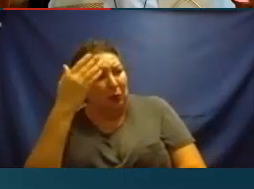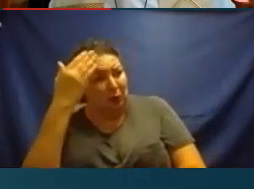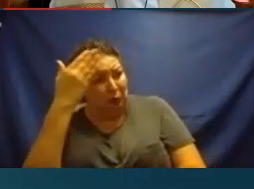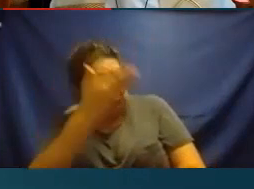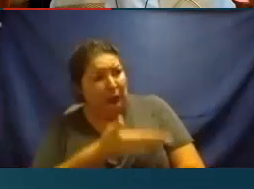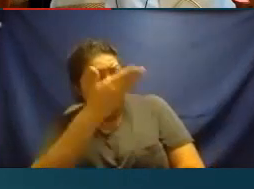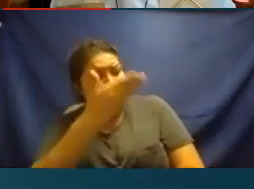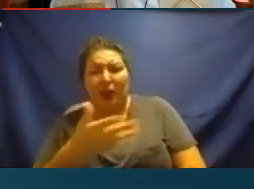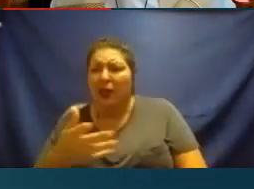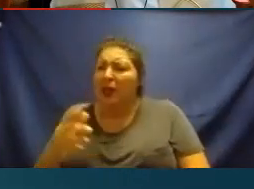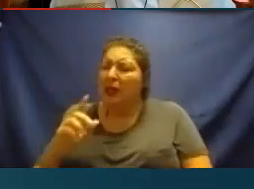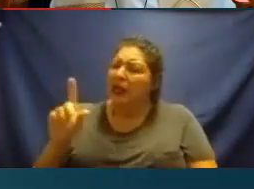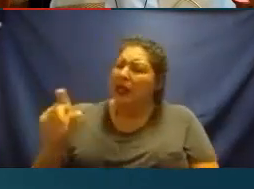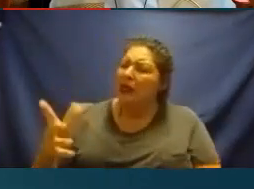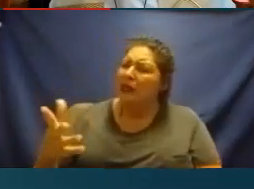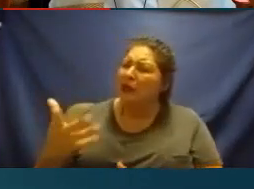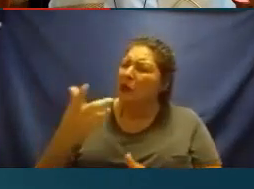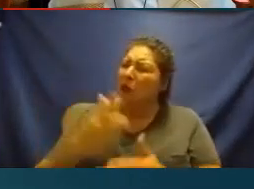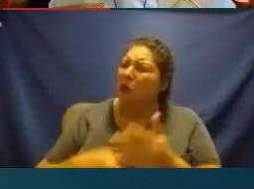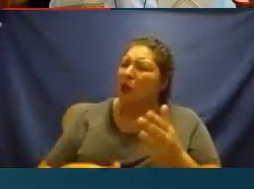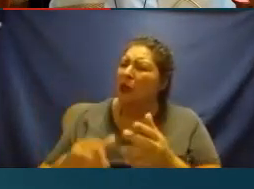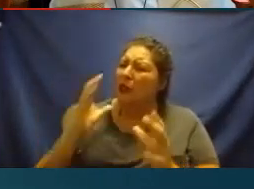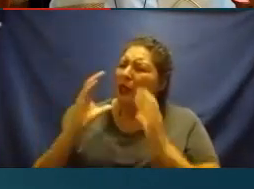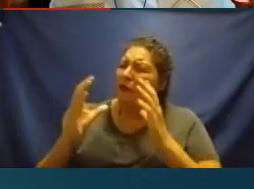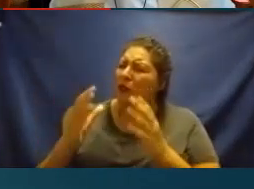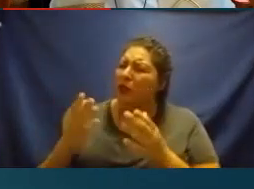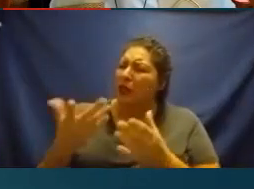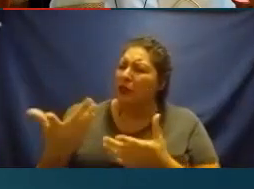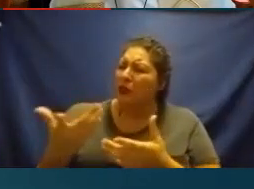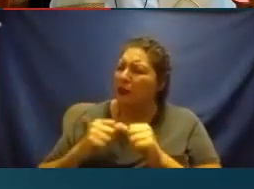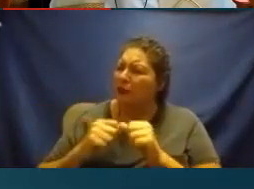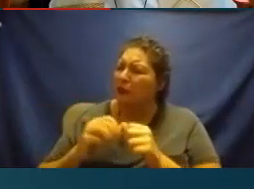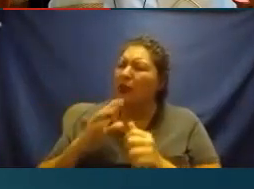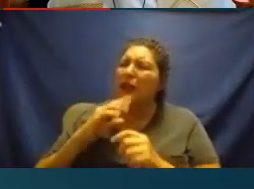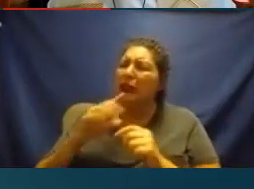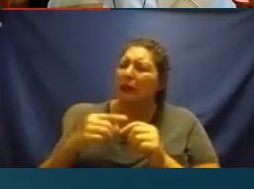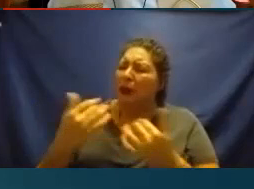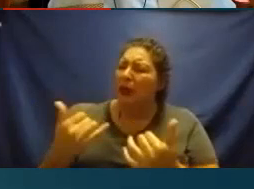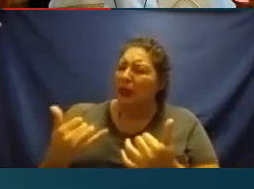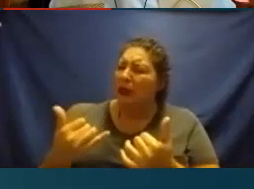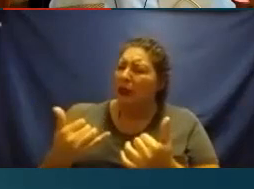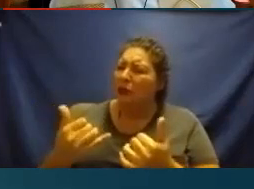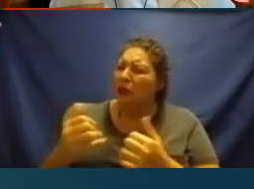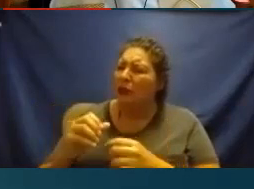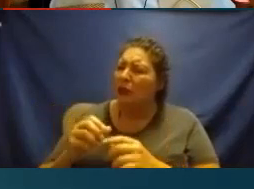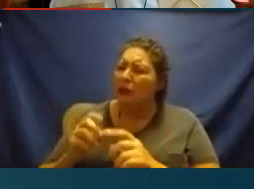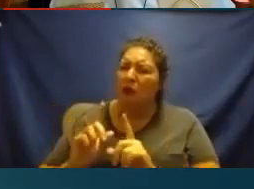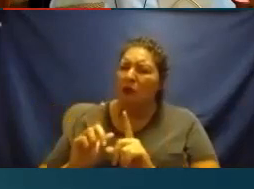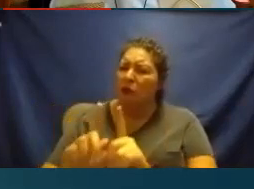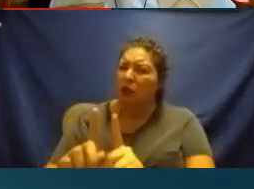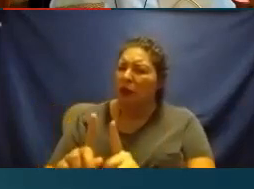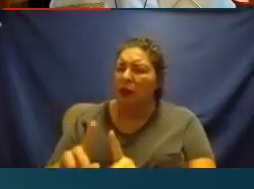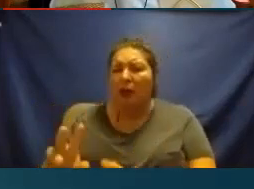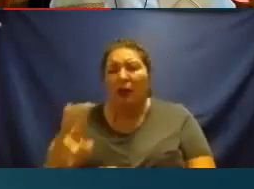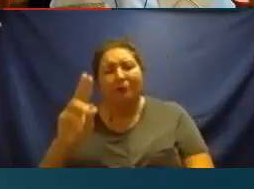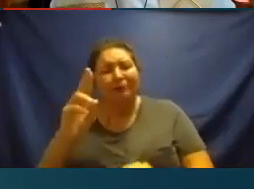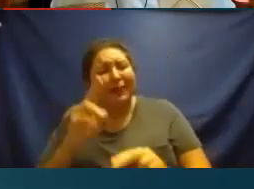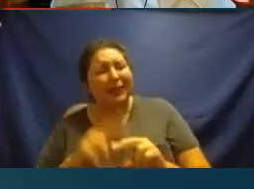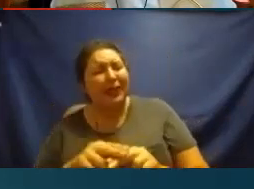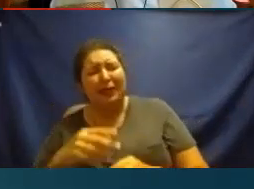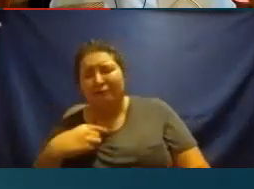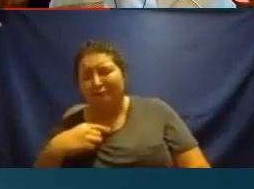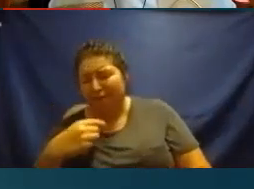this conversation that you are holding with each other as you walk?" And they stood still, looking sad. And one of them,